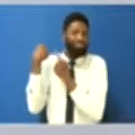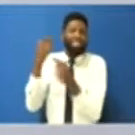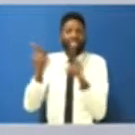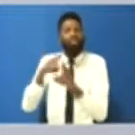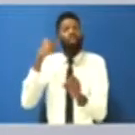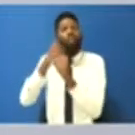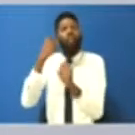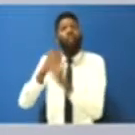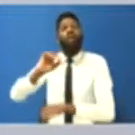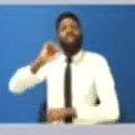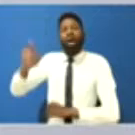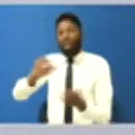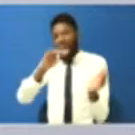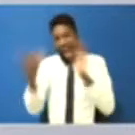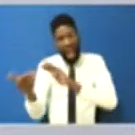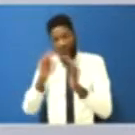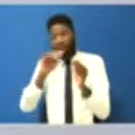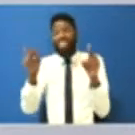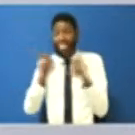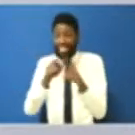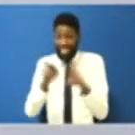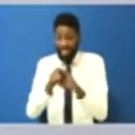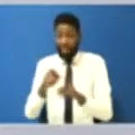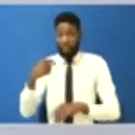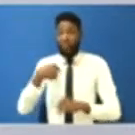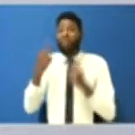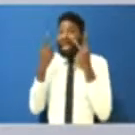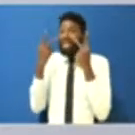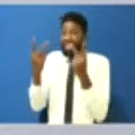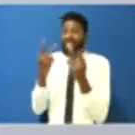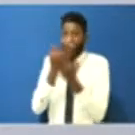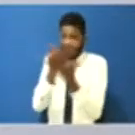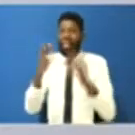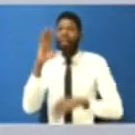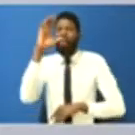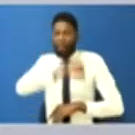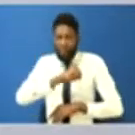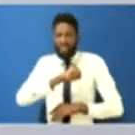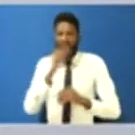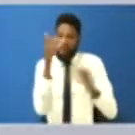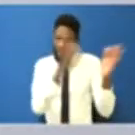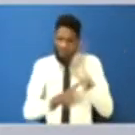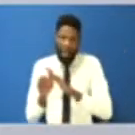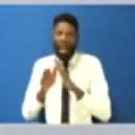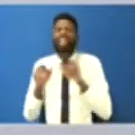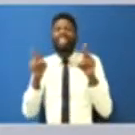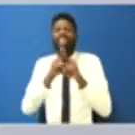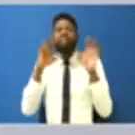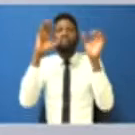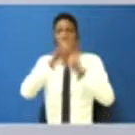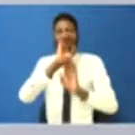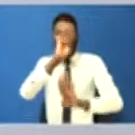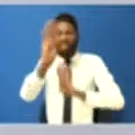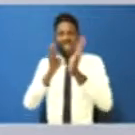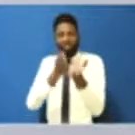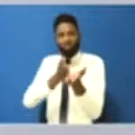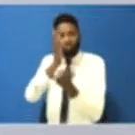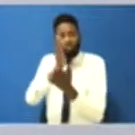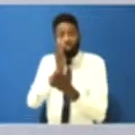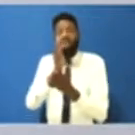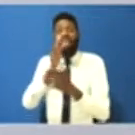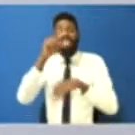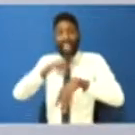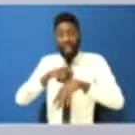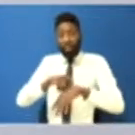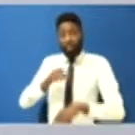city and i've also seen the lack of dignity and order in our people the lack of dignity when mama